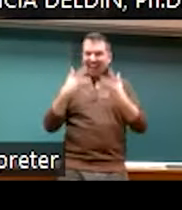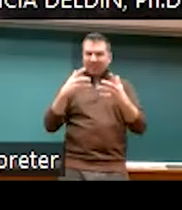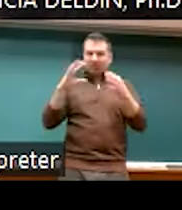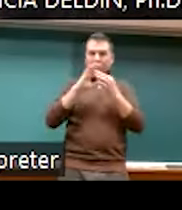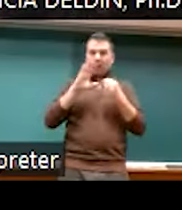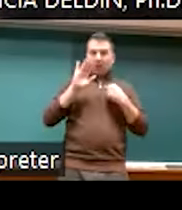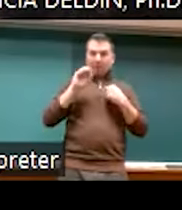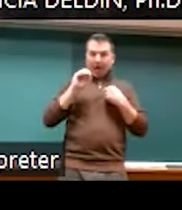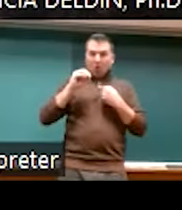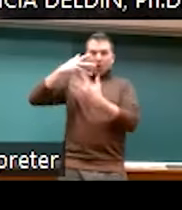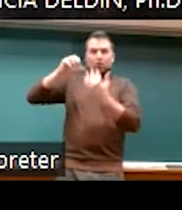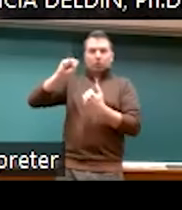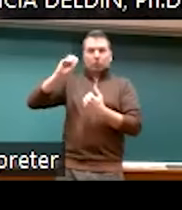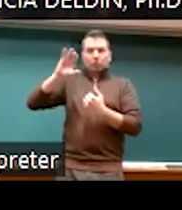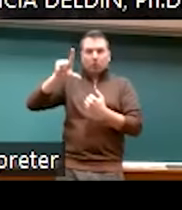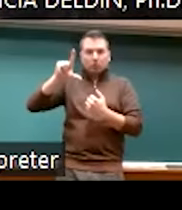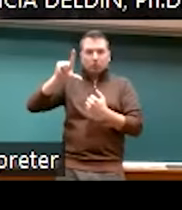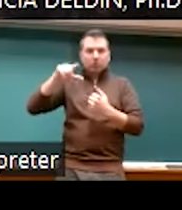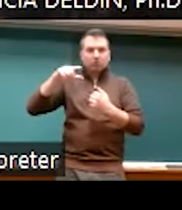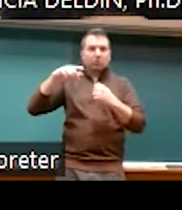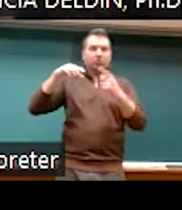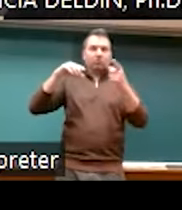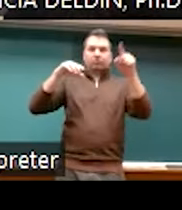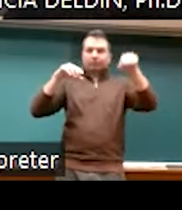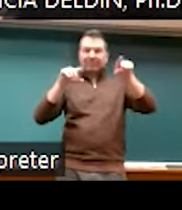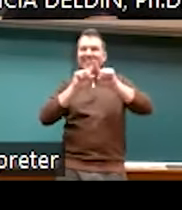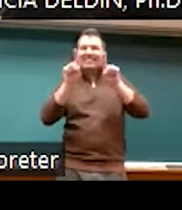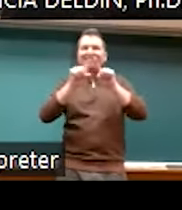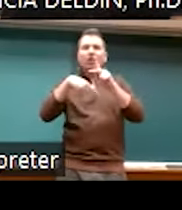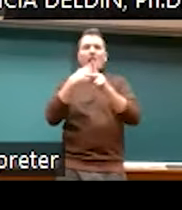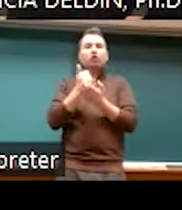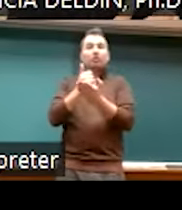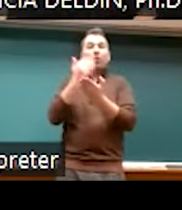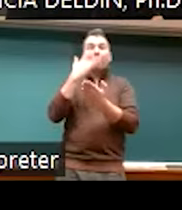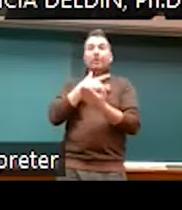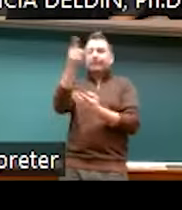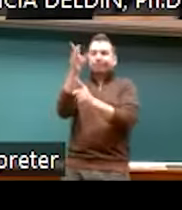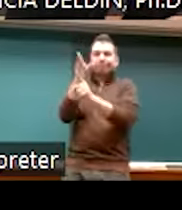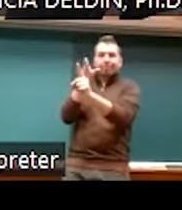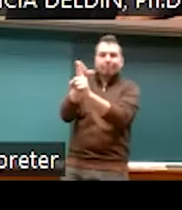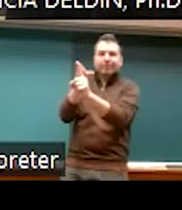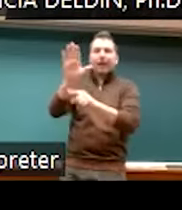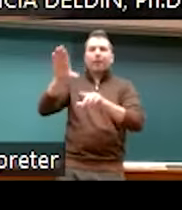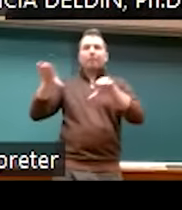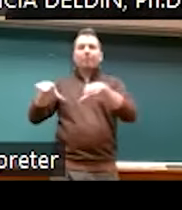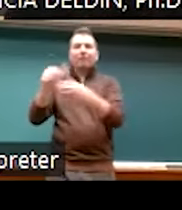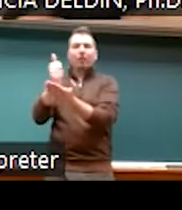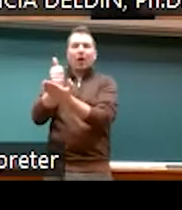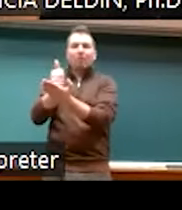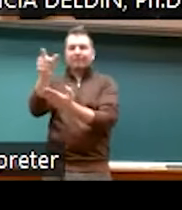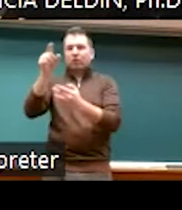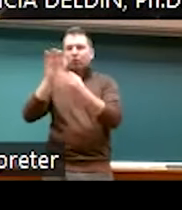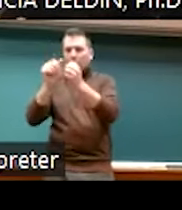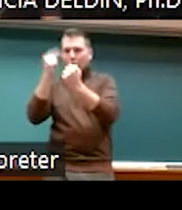consequences, but most treatments are unidimensional. So you go to cognitive behavioral therapy, you talk about thought changing. You go to DBT, you